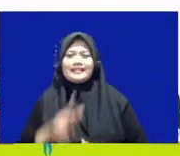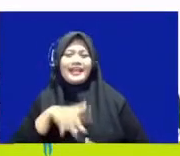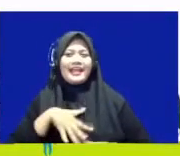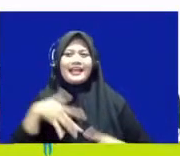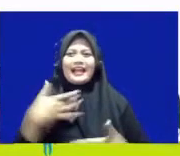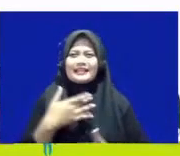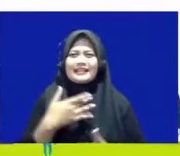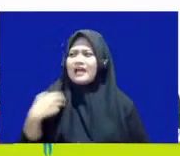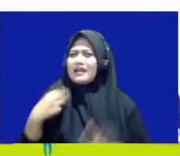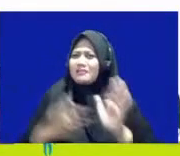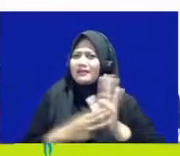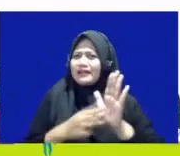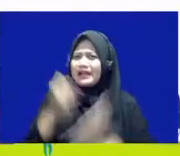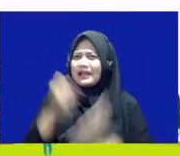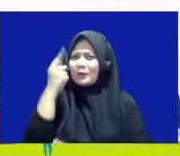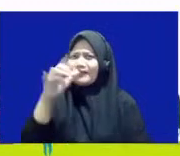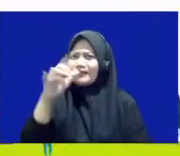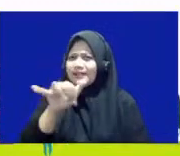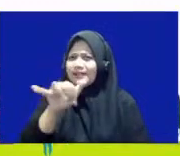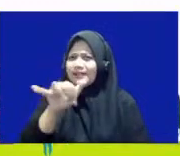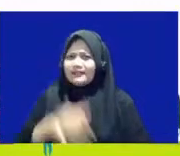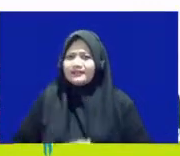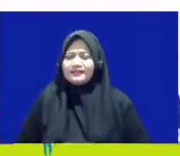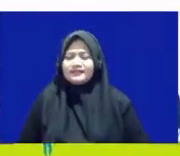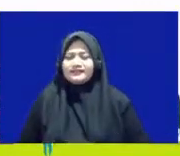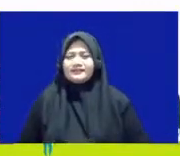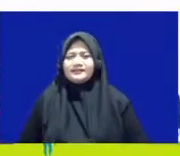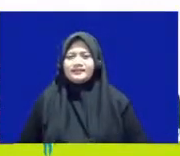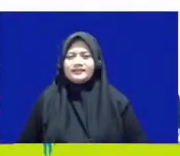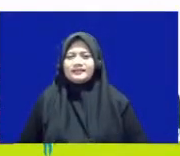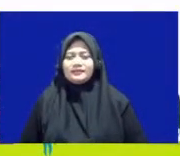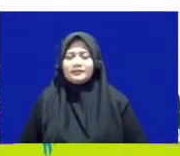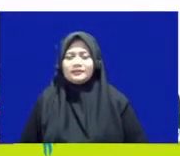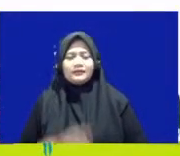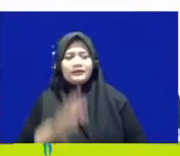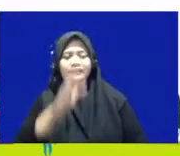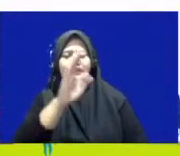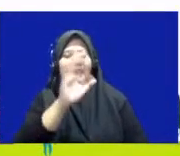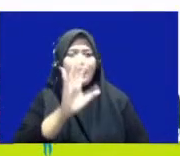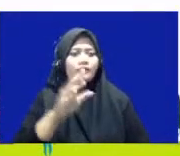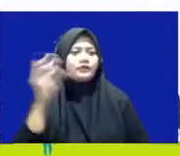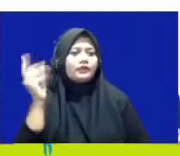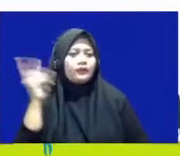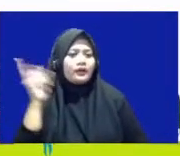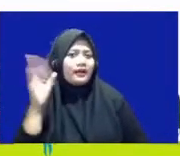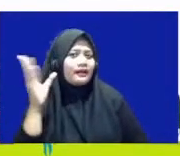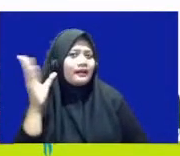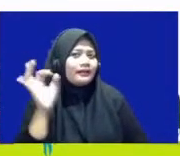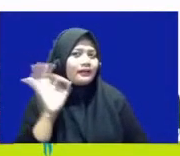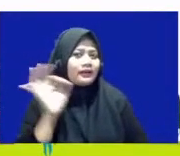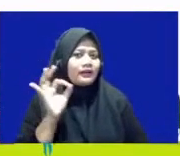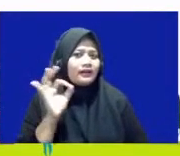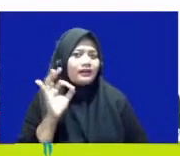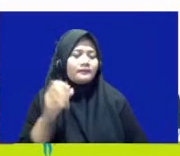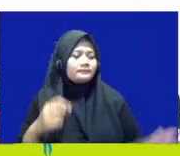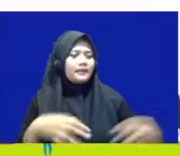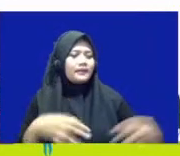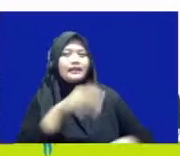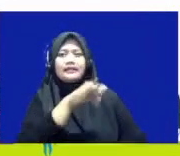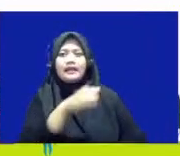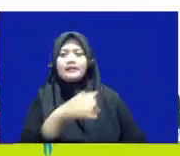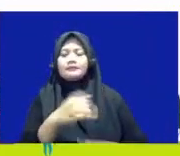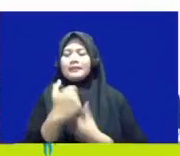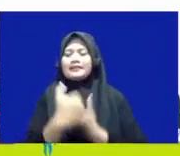issue. Suara saya masih kedengar nggak? Masih Pak Ian. Yes, we can still hear you.